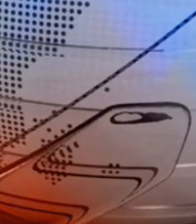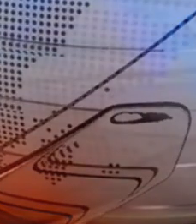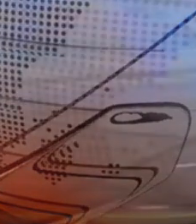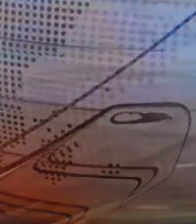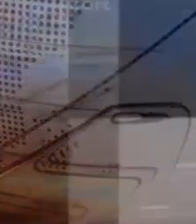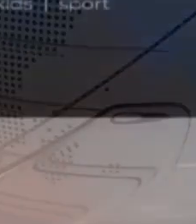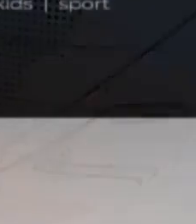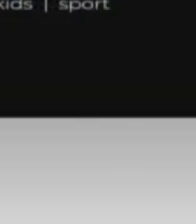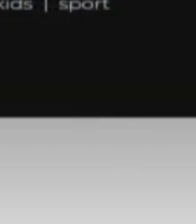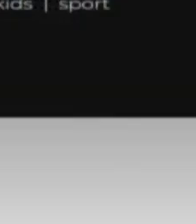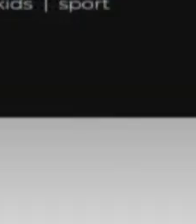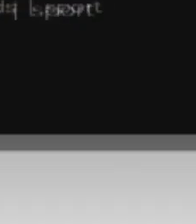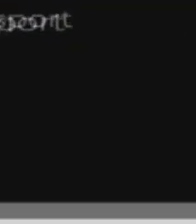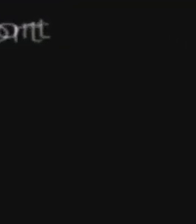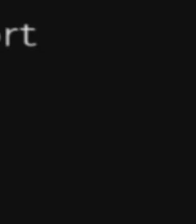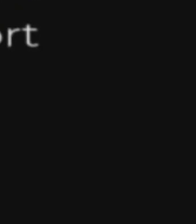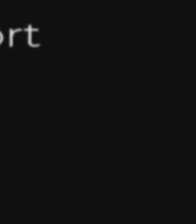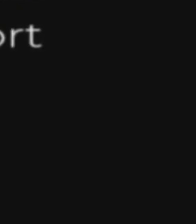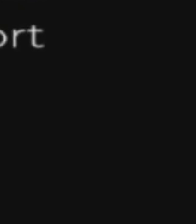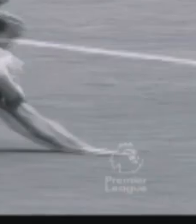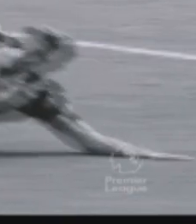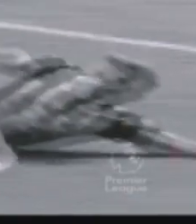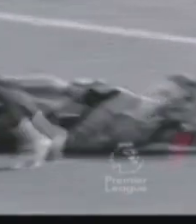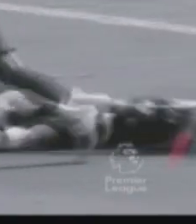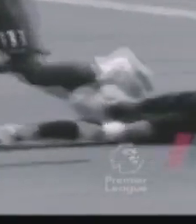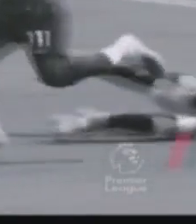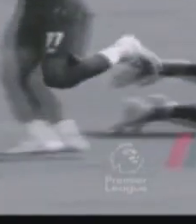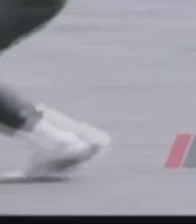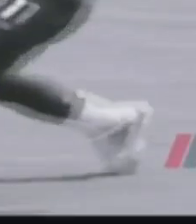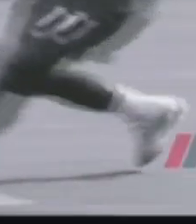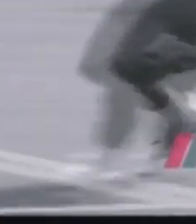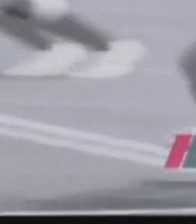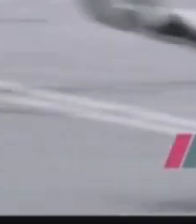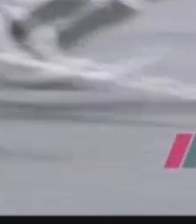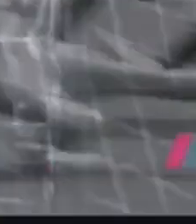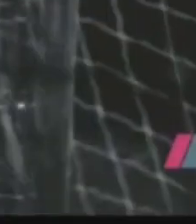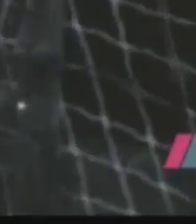Sport in association with Showmax.